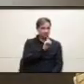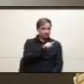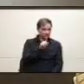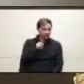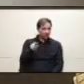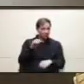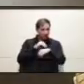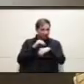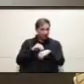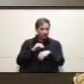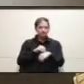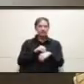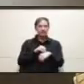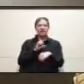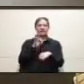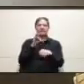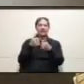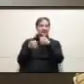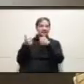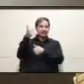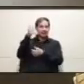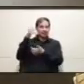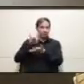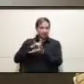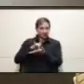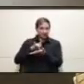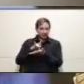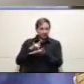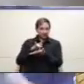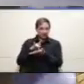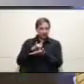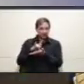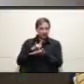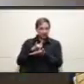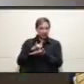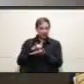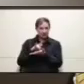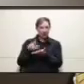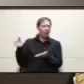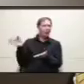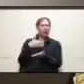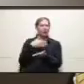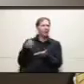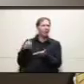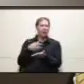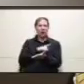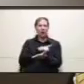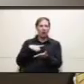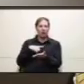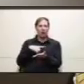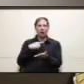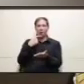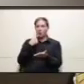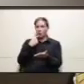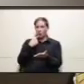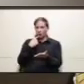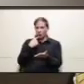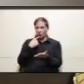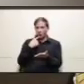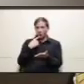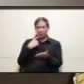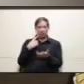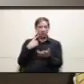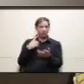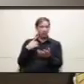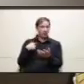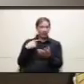problematic when you have senior positions in management that are vacant for quite long. One, they create instabilities. Two,